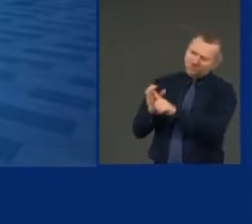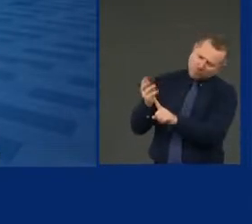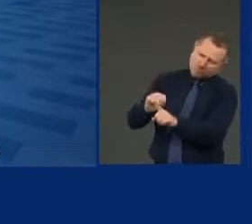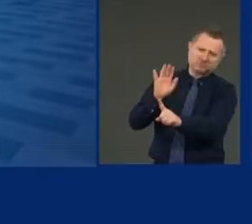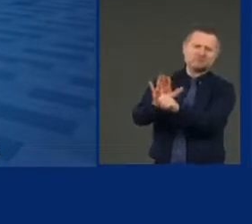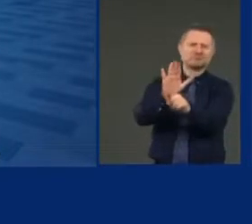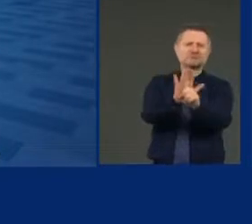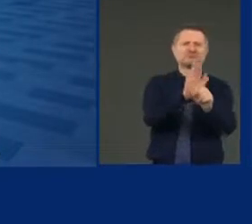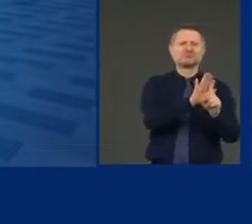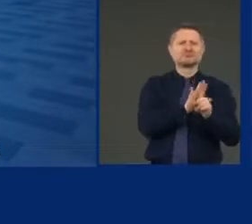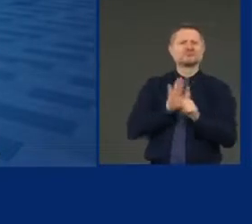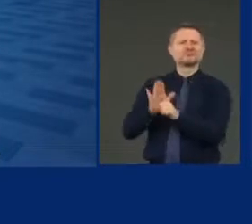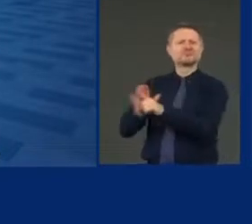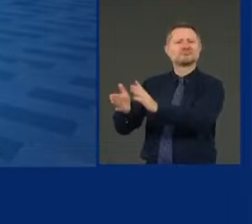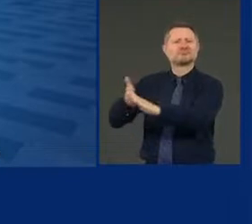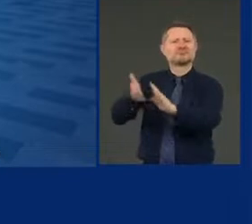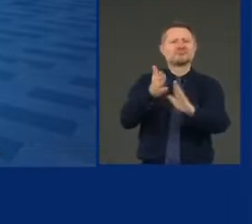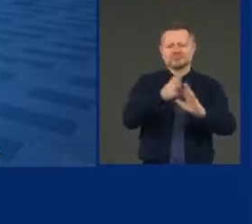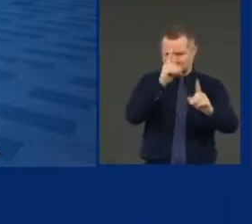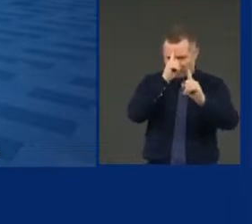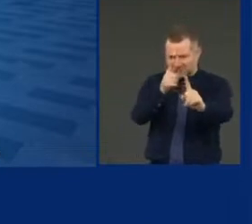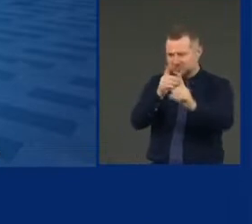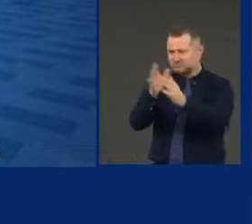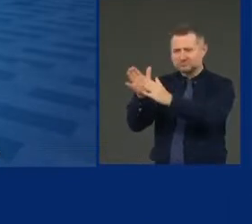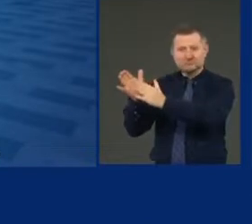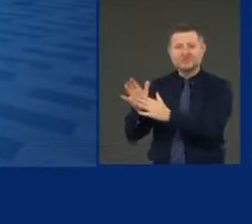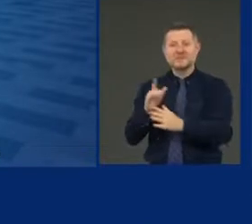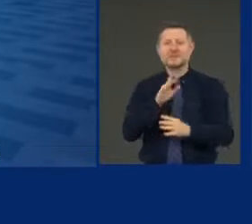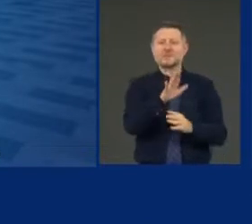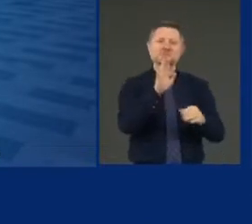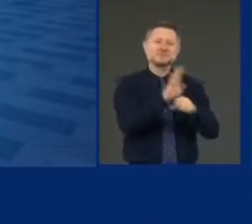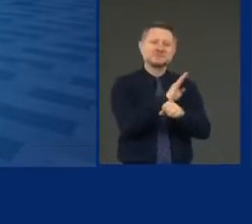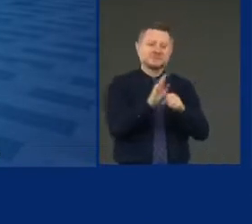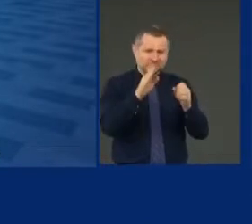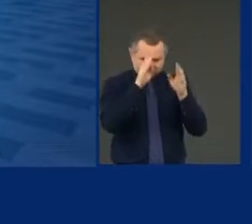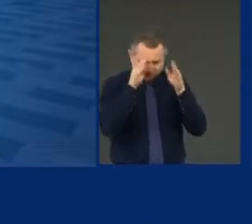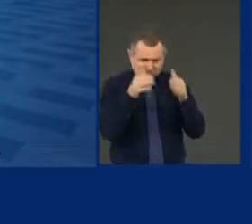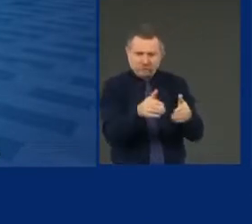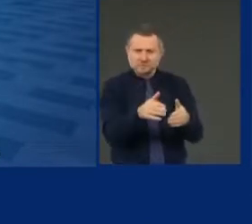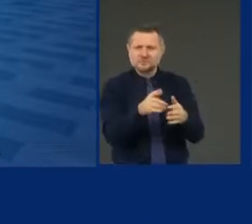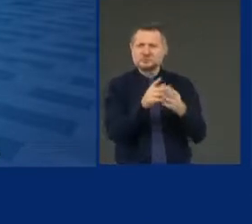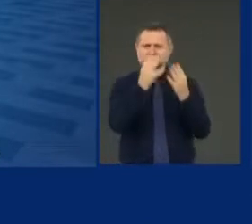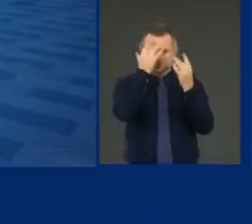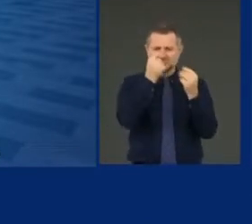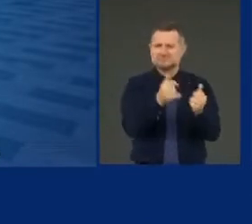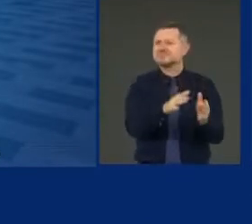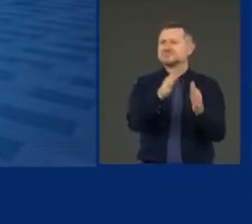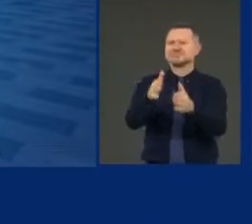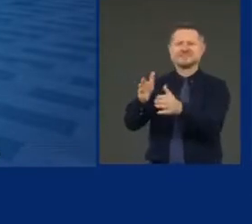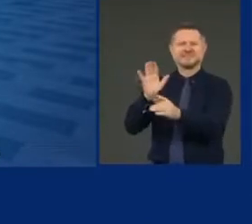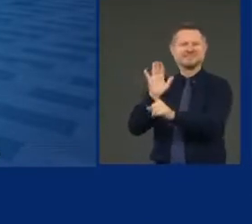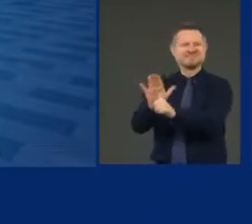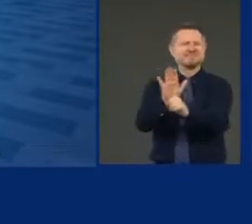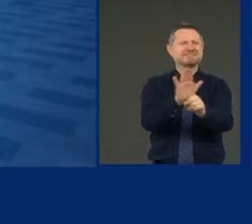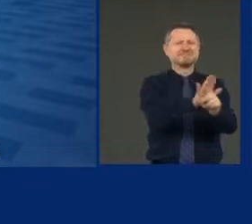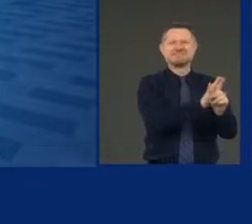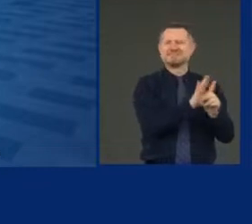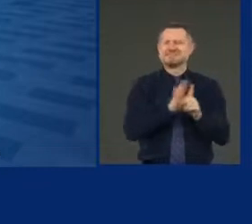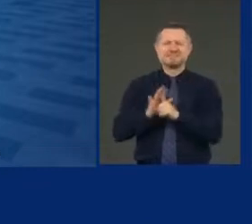own mission. They have their own business interests. They operate unto themselves. That's how it's always